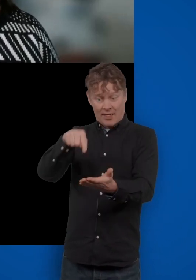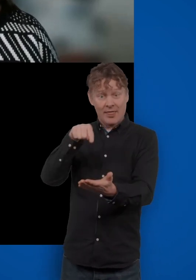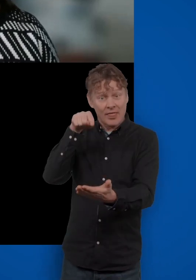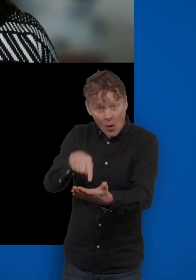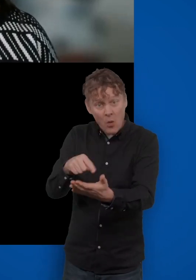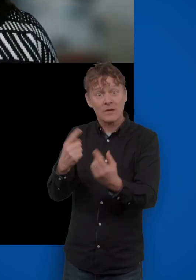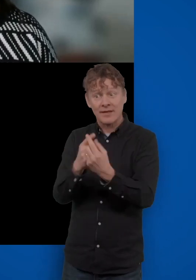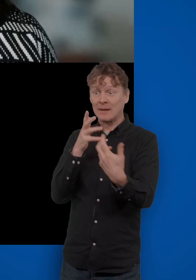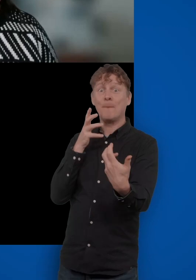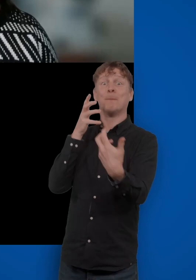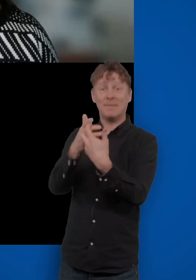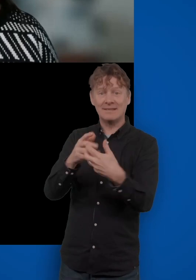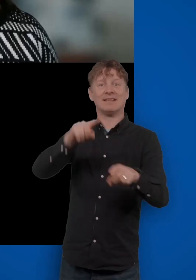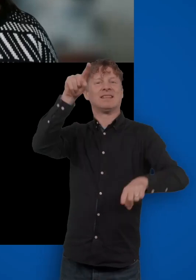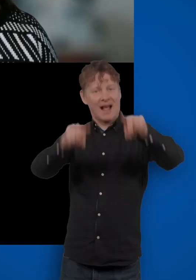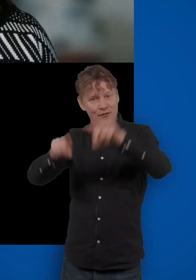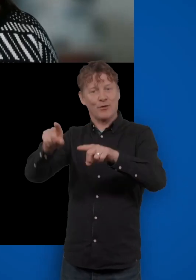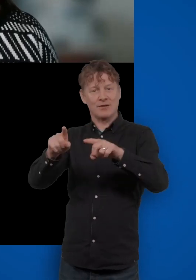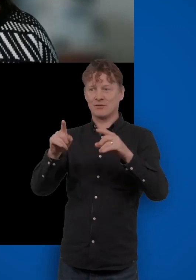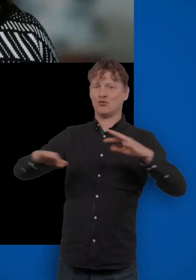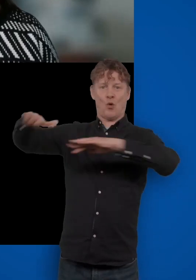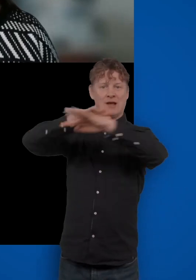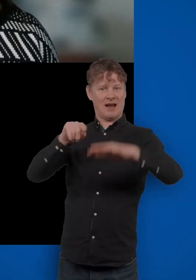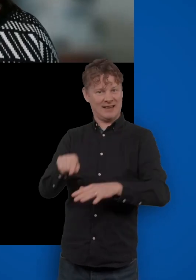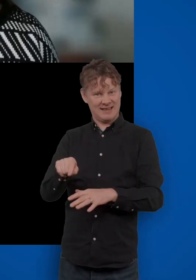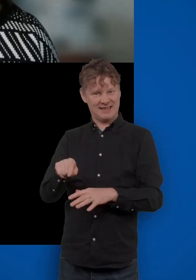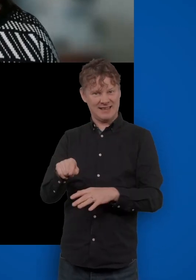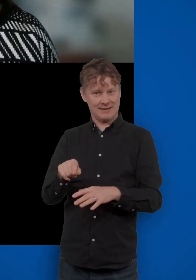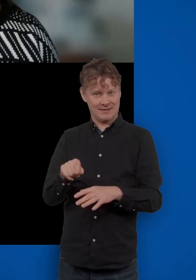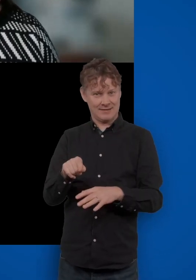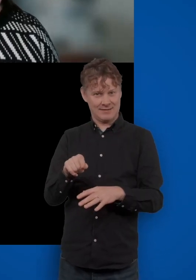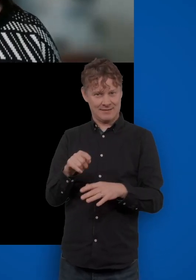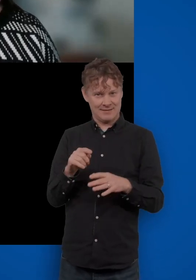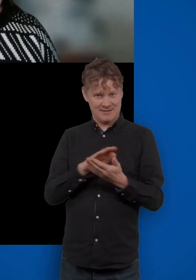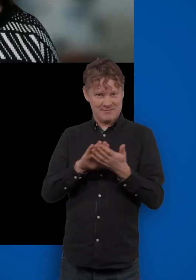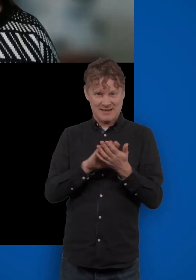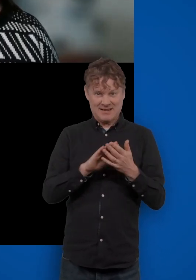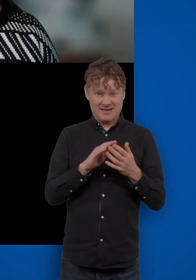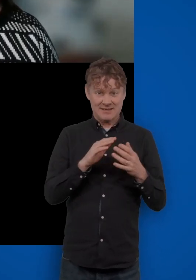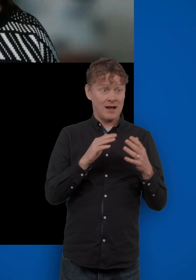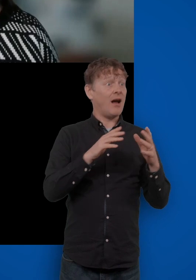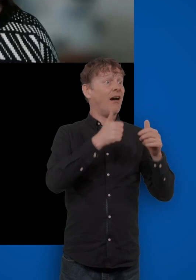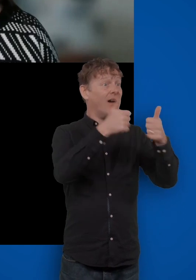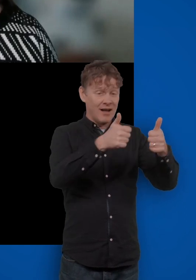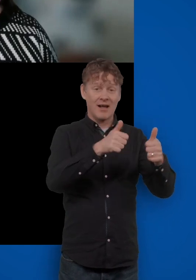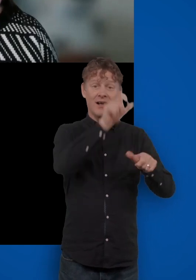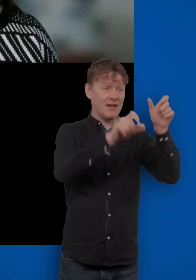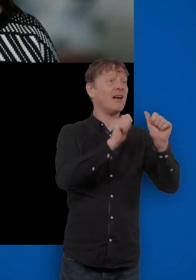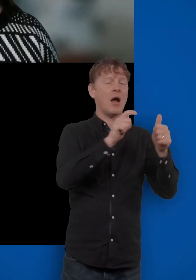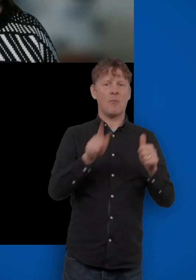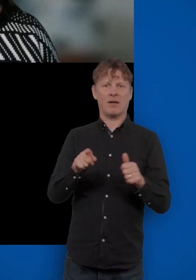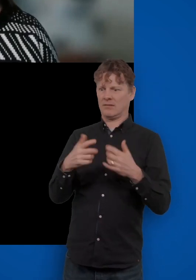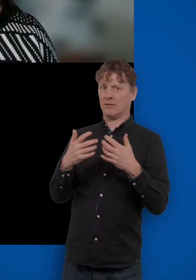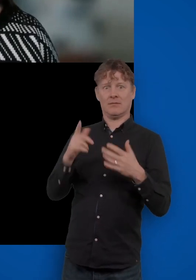meeting the needs of diverse end users, that they're not failing on one or more counts in respect of maybe disabled